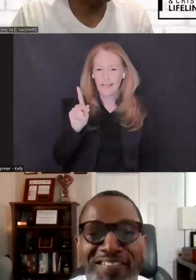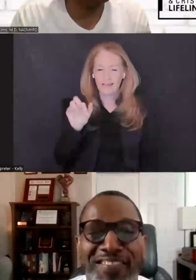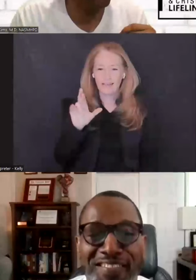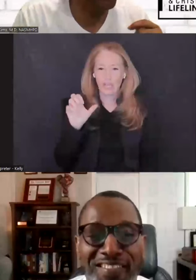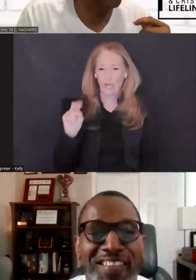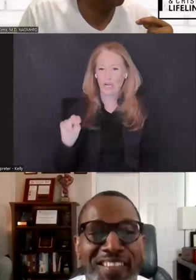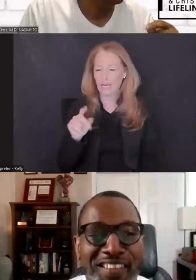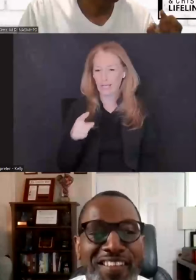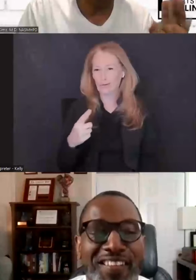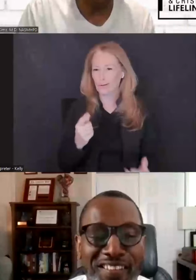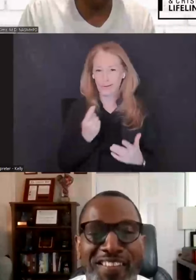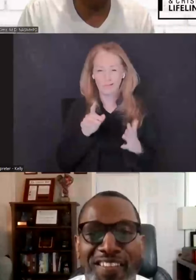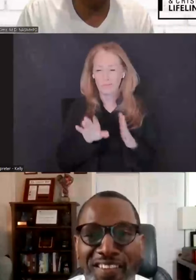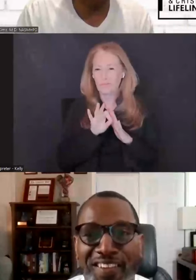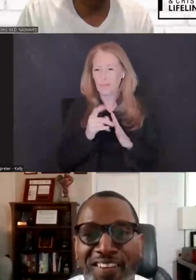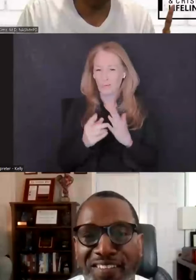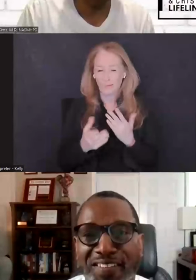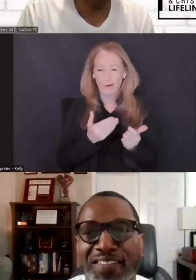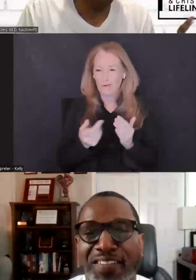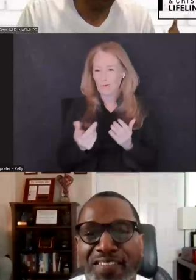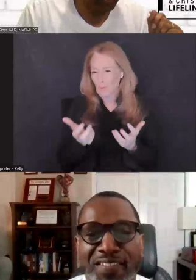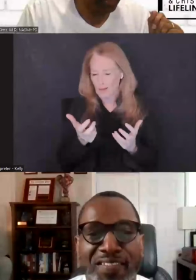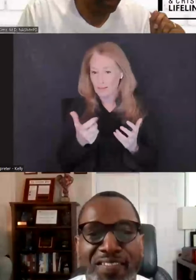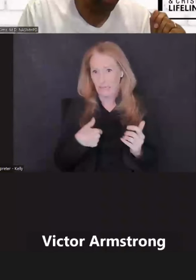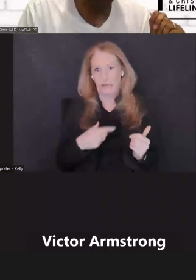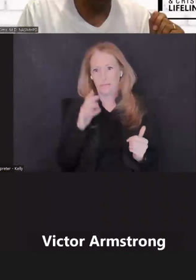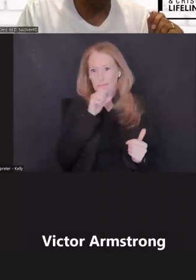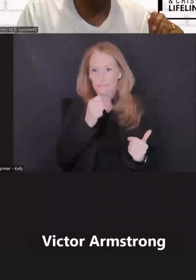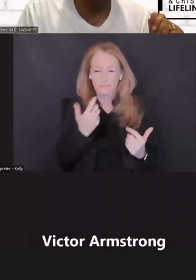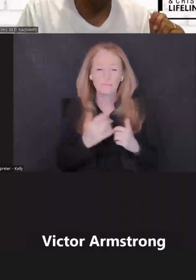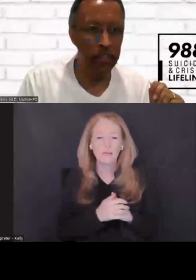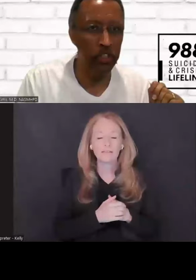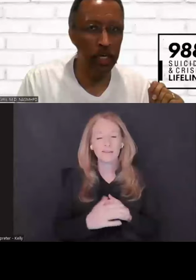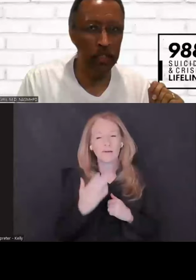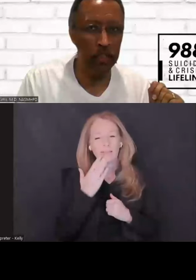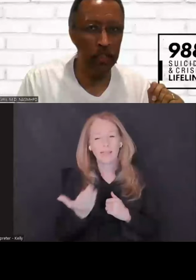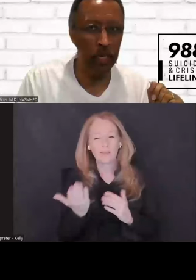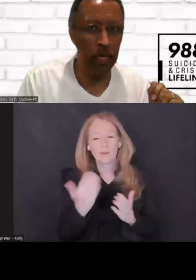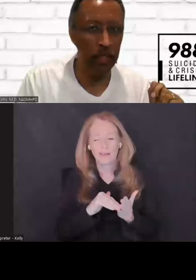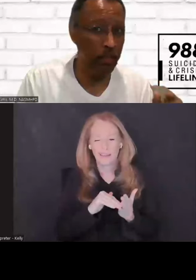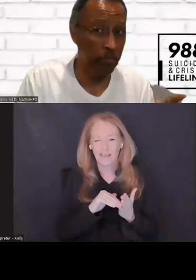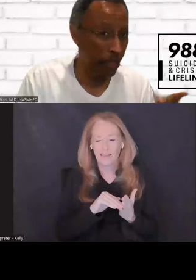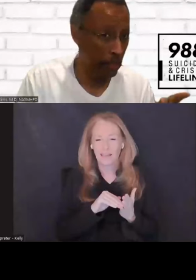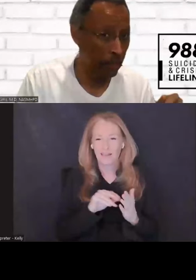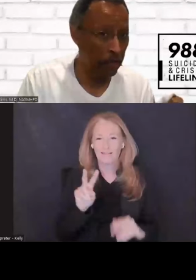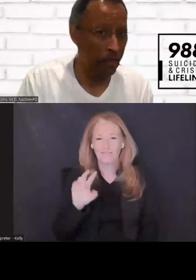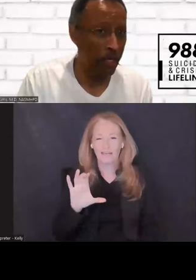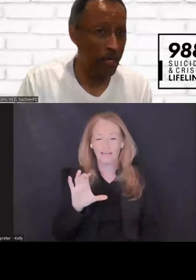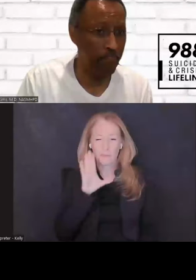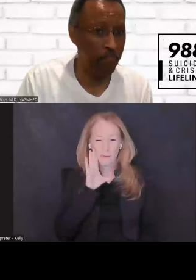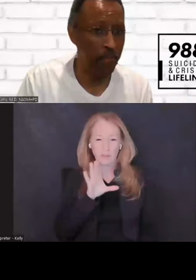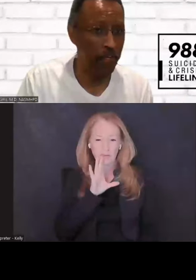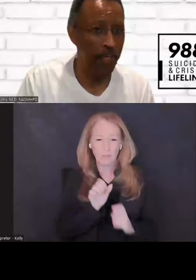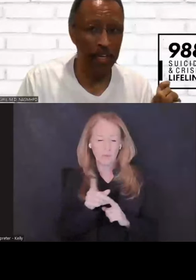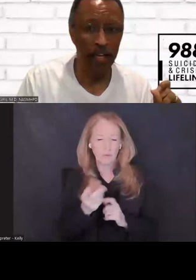or something of that nature. But thank you, sir. And we will be talking to you in just a little bit,